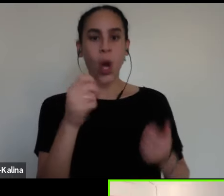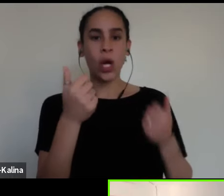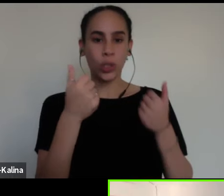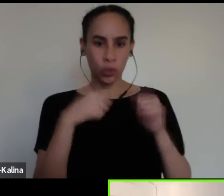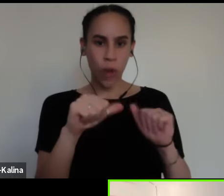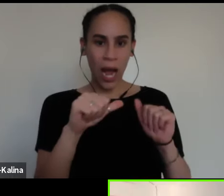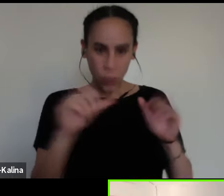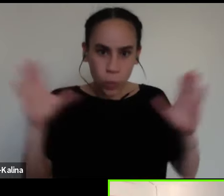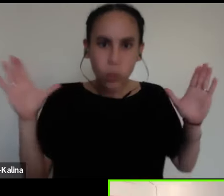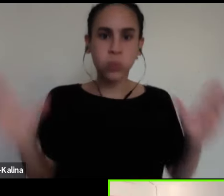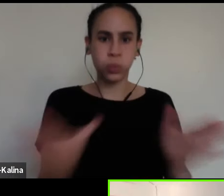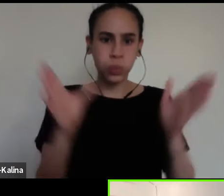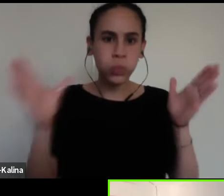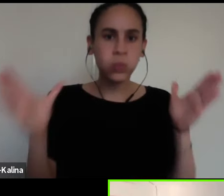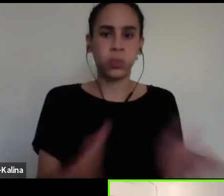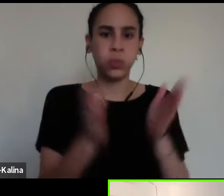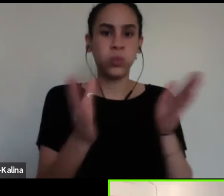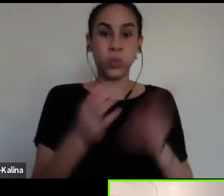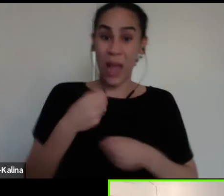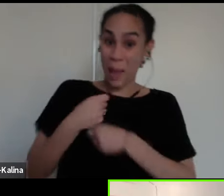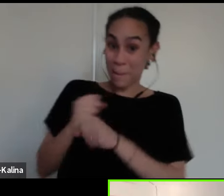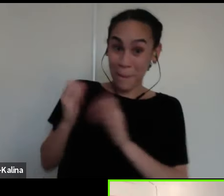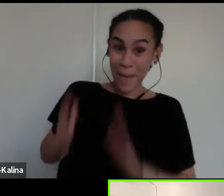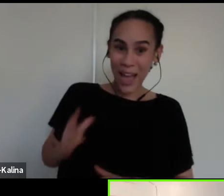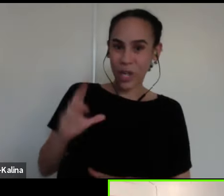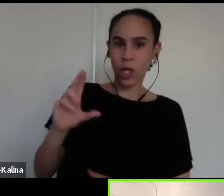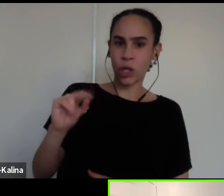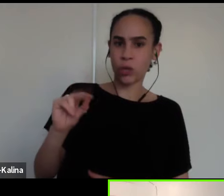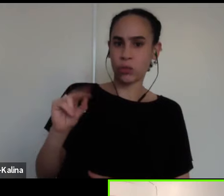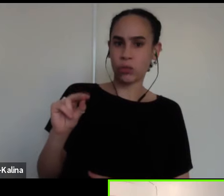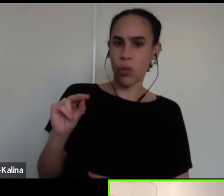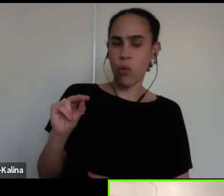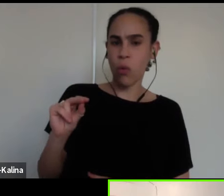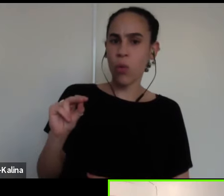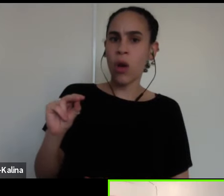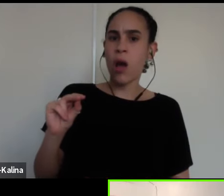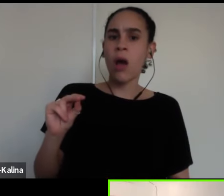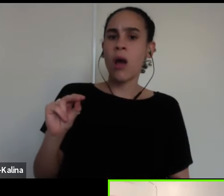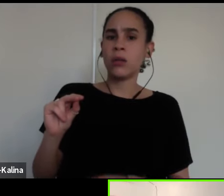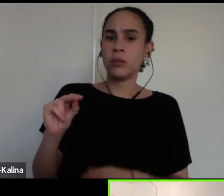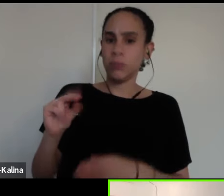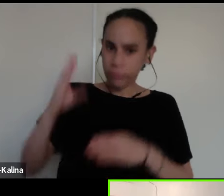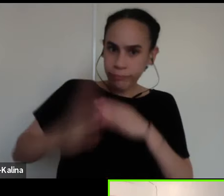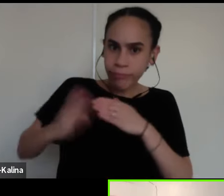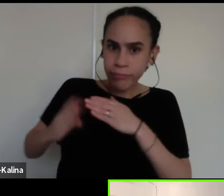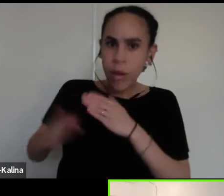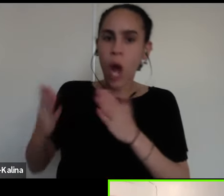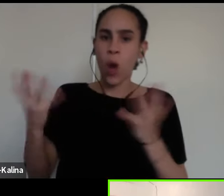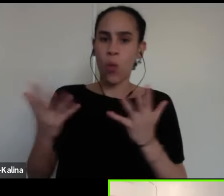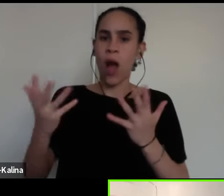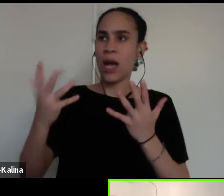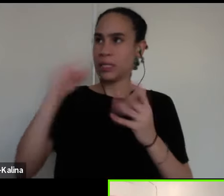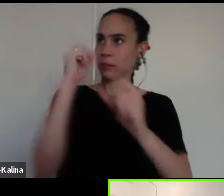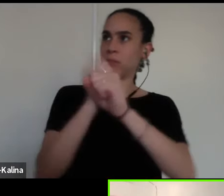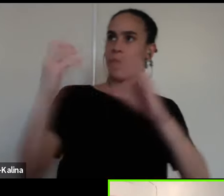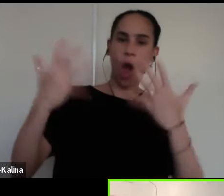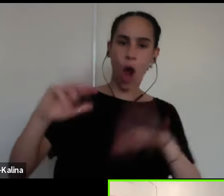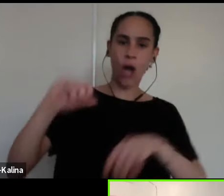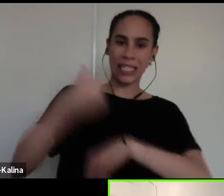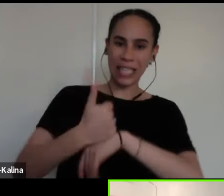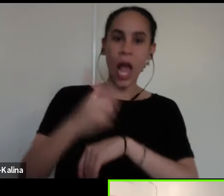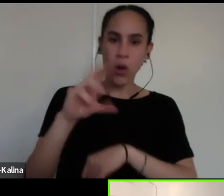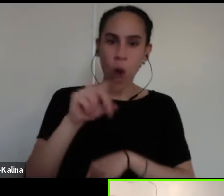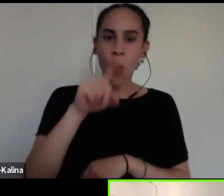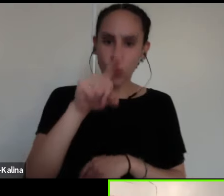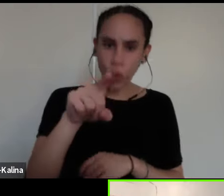no longer the person who's executing on the vision that's already been set. It's like you are the vision mover. And so if there